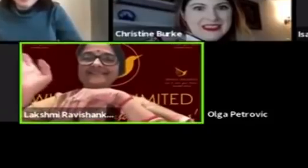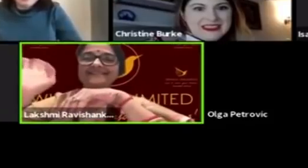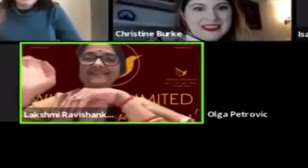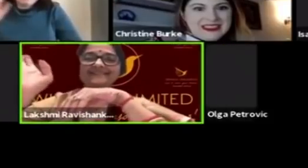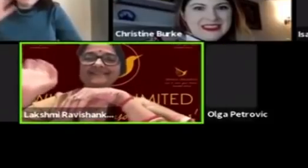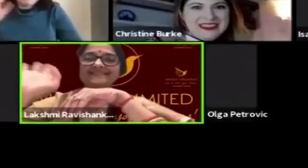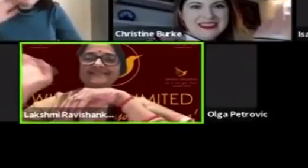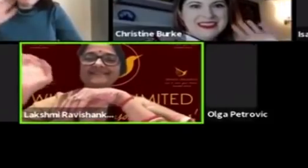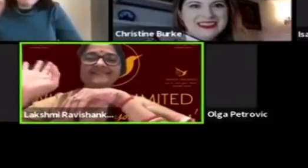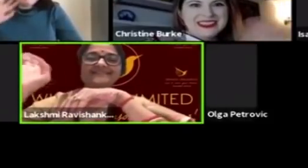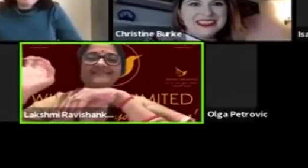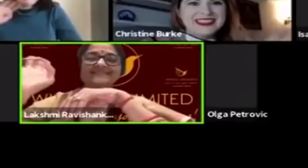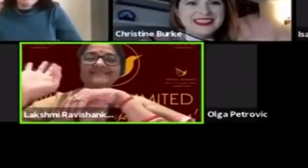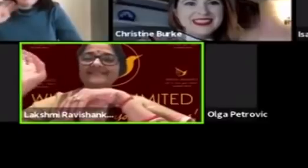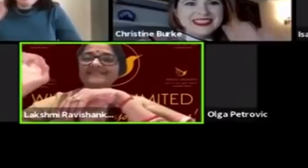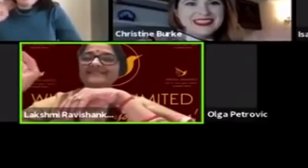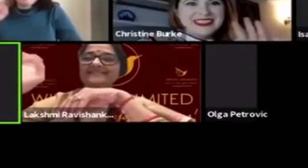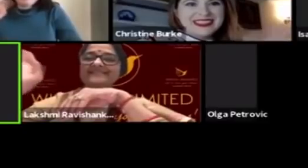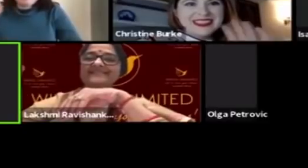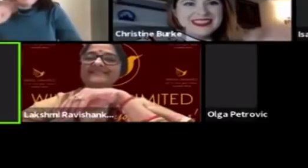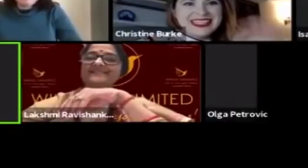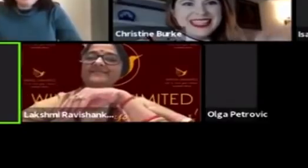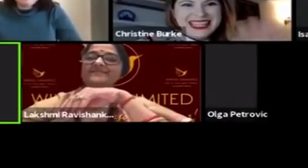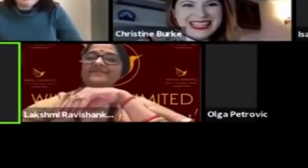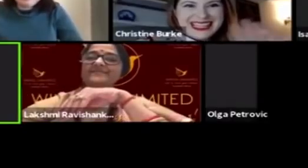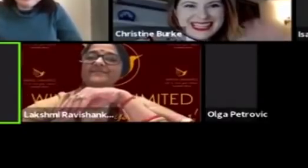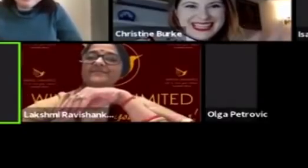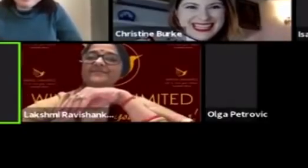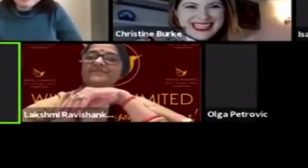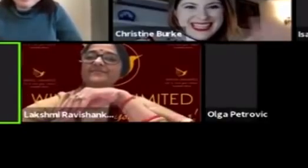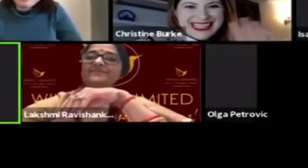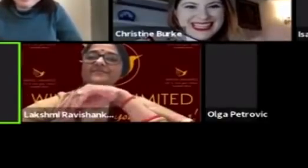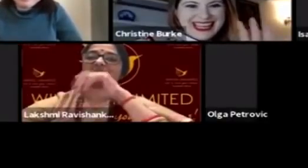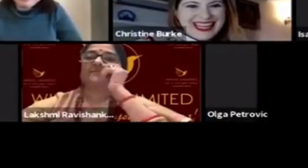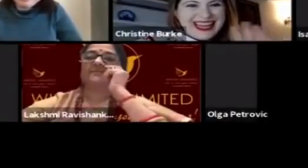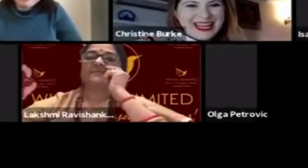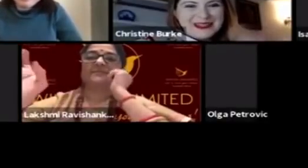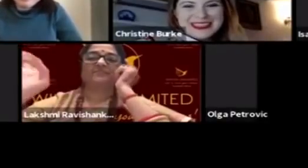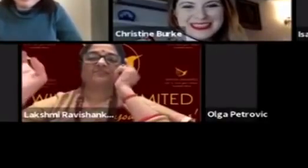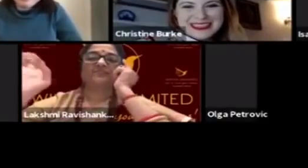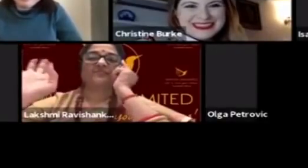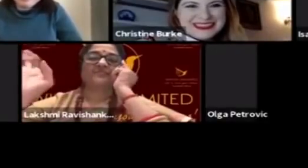Hi. Hi. Can I get unblocked? Hello. John,